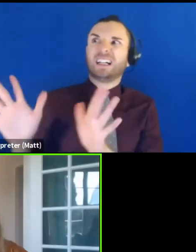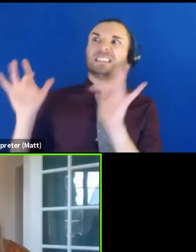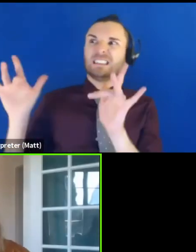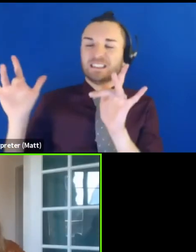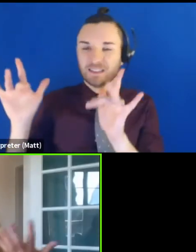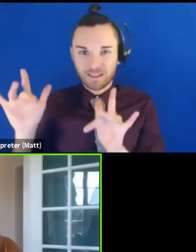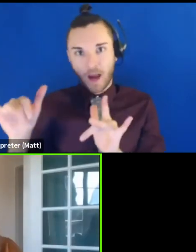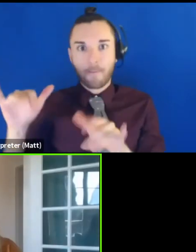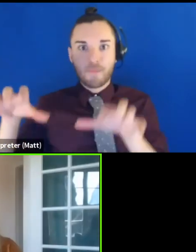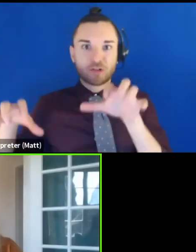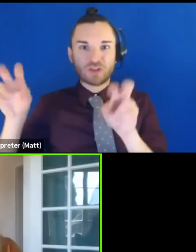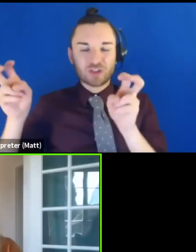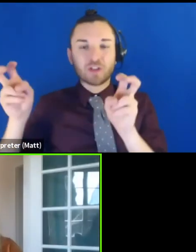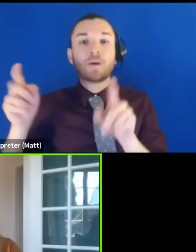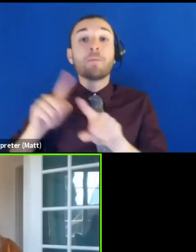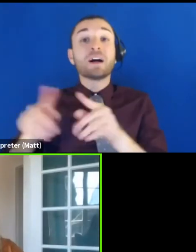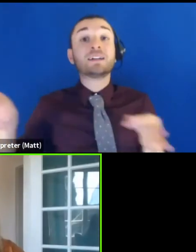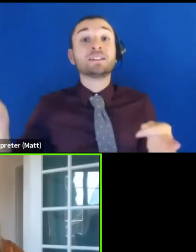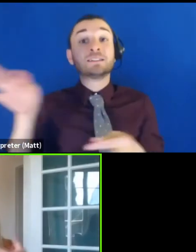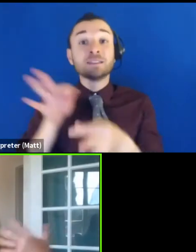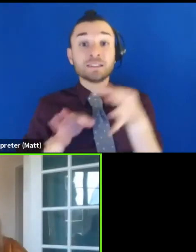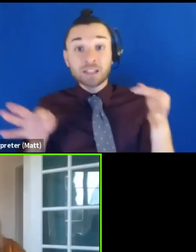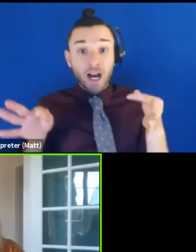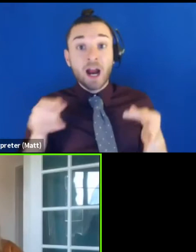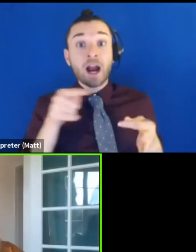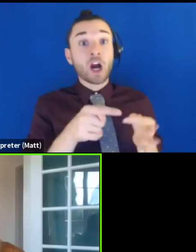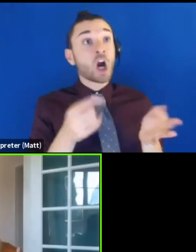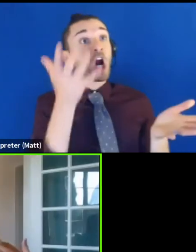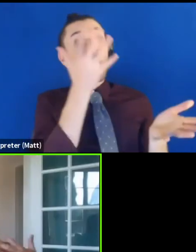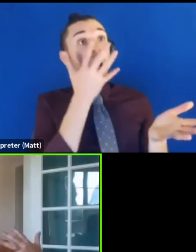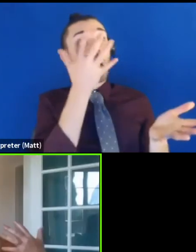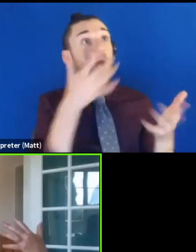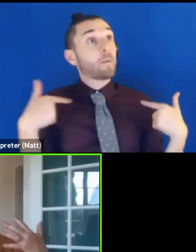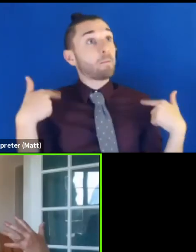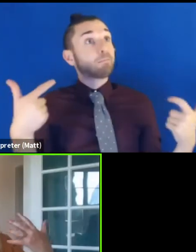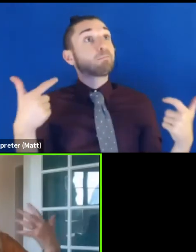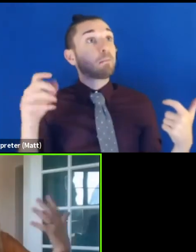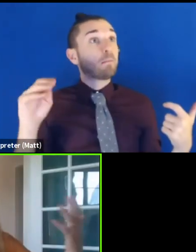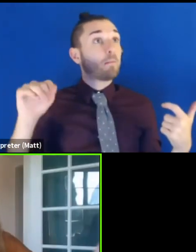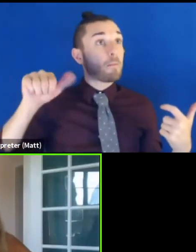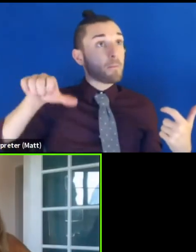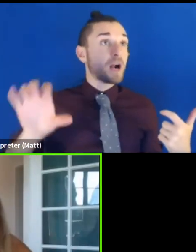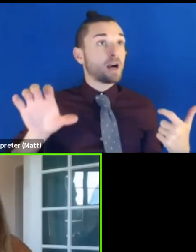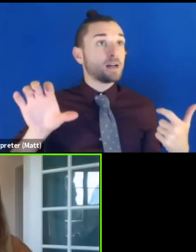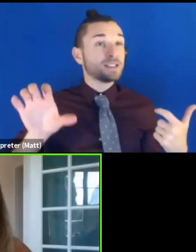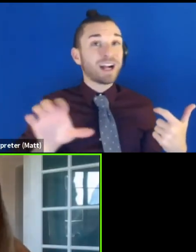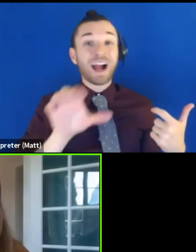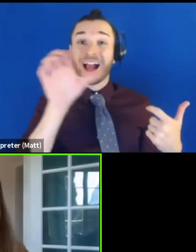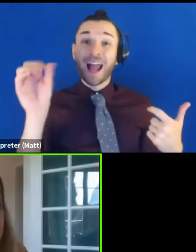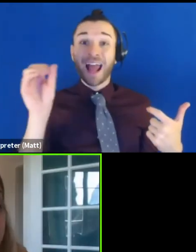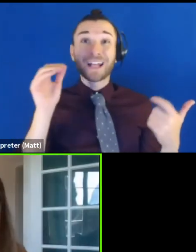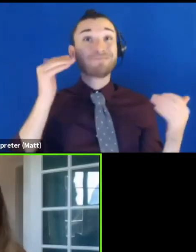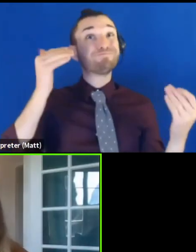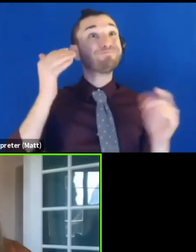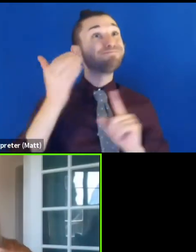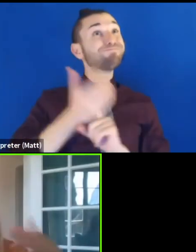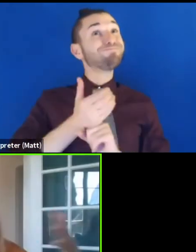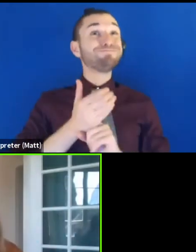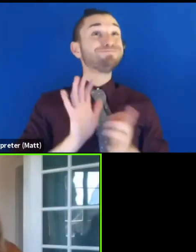they exhibit the behaviors of masculinity with glee, with absolute